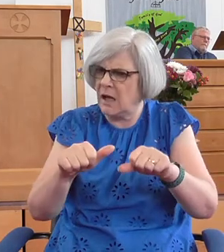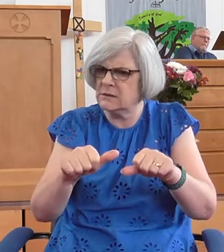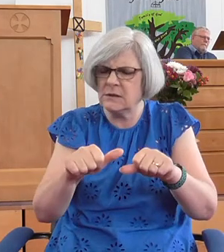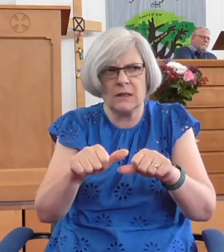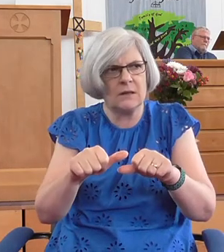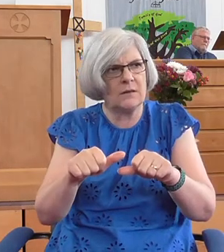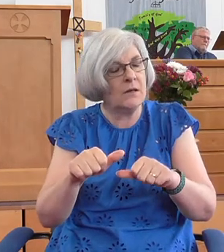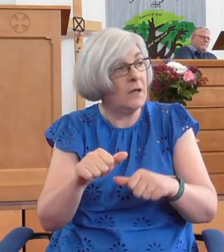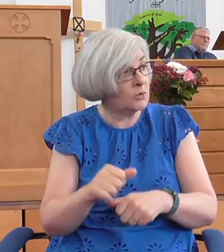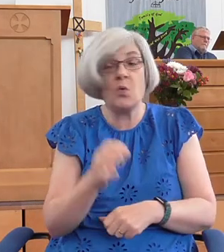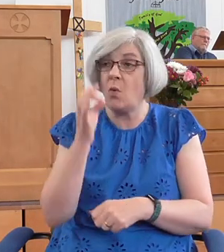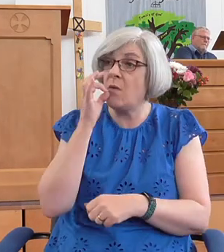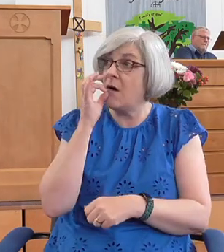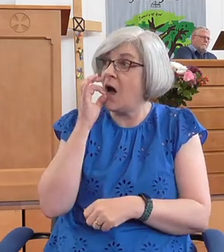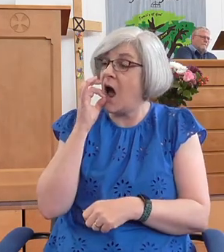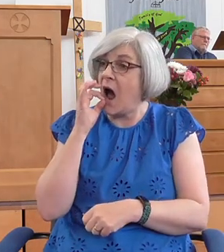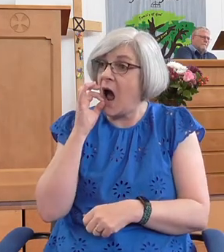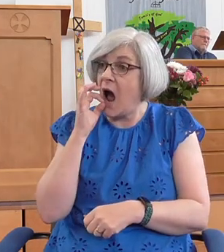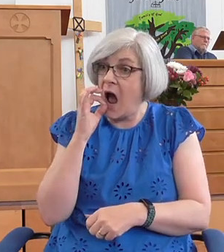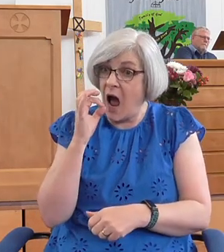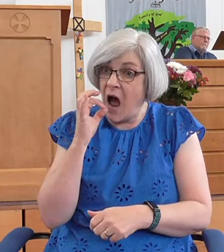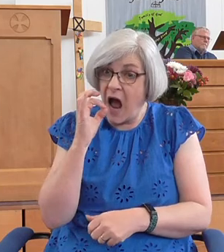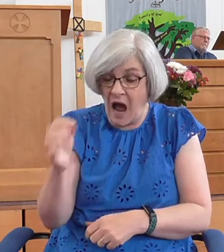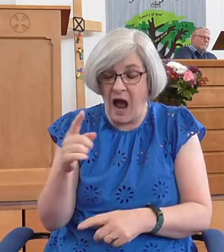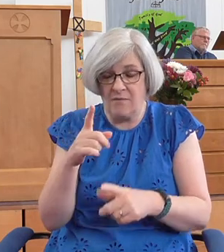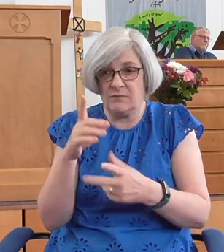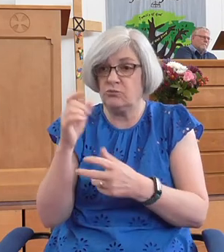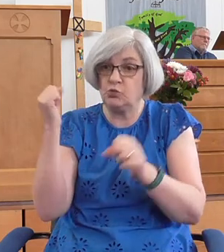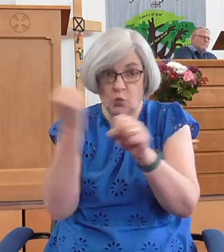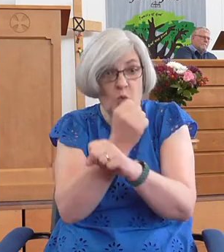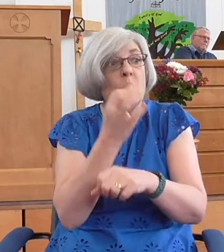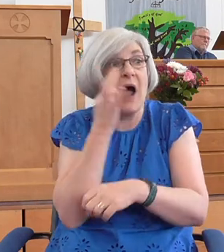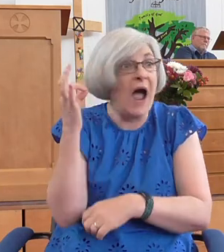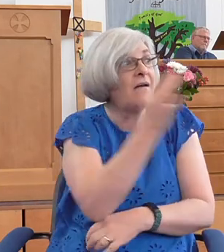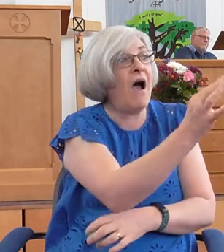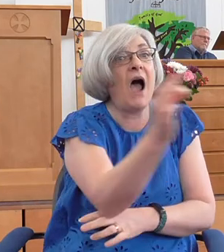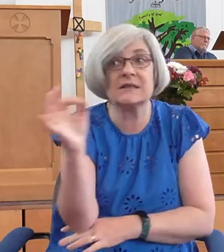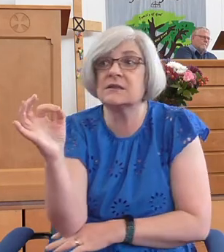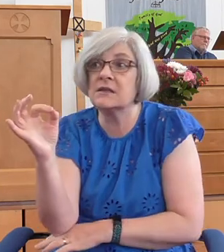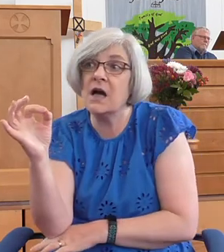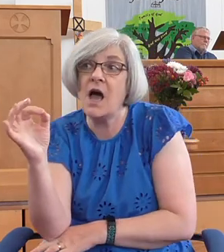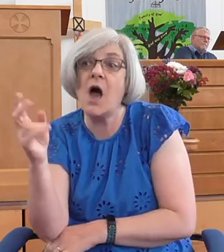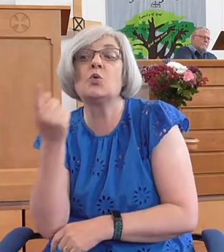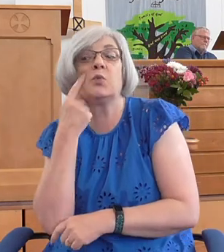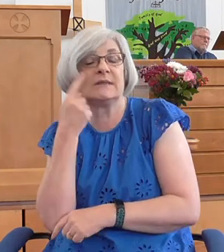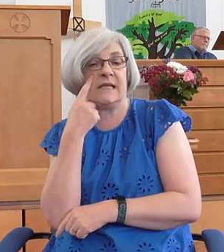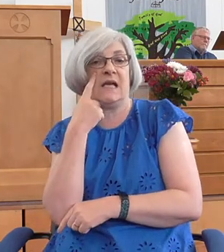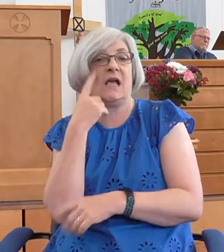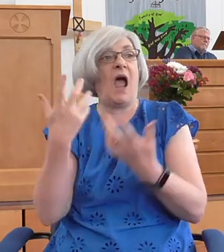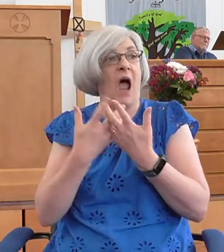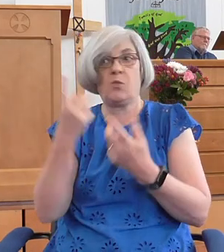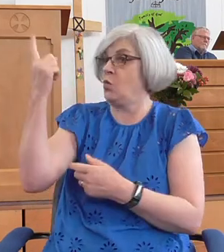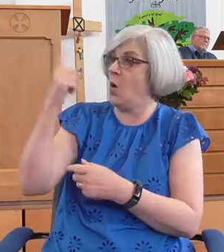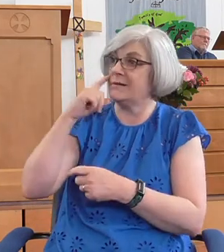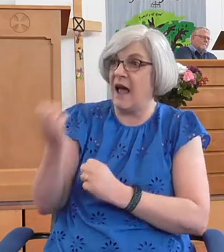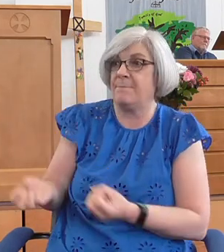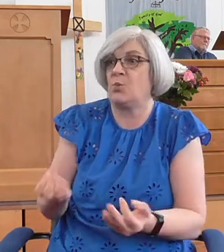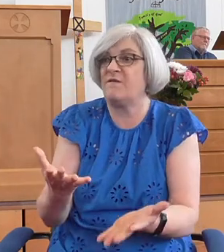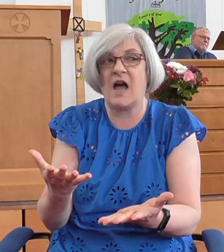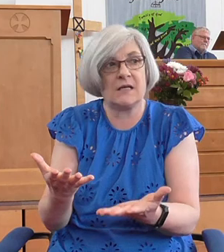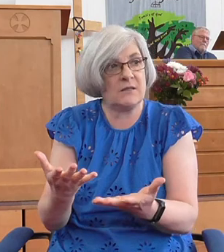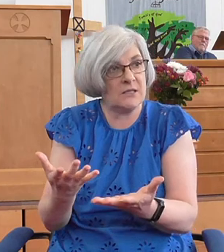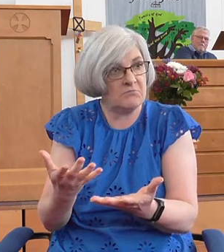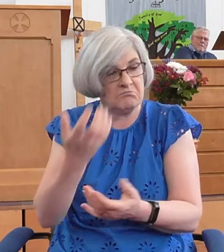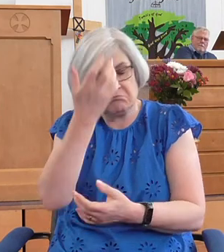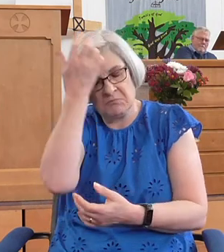Do what I ask you to do, and you will see how I act through them. That is the good kind of testing when we do it with trusting